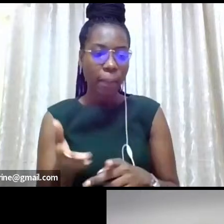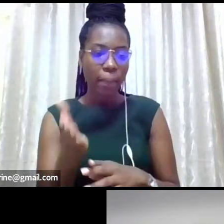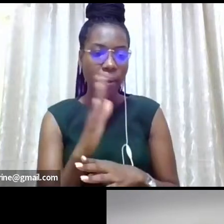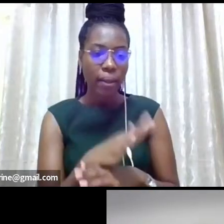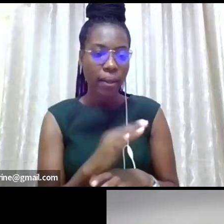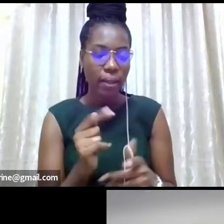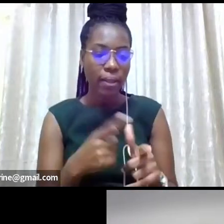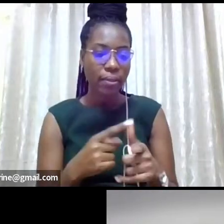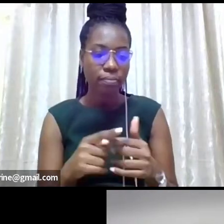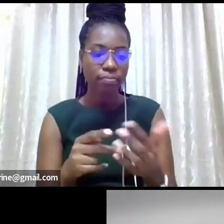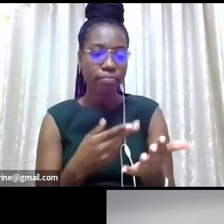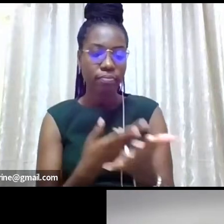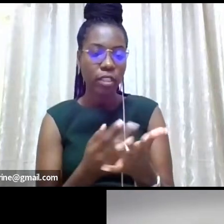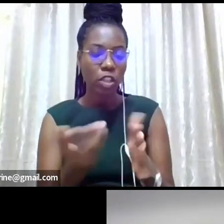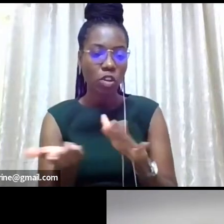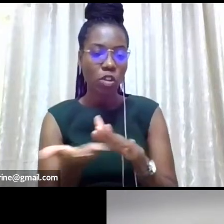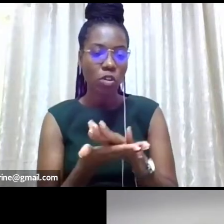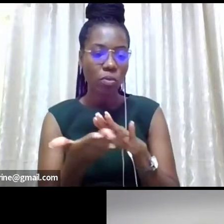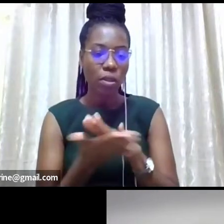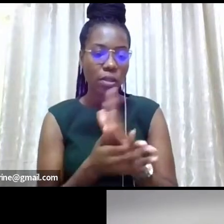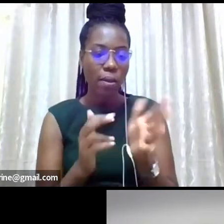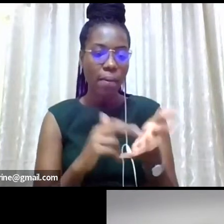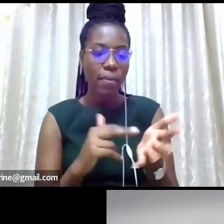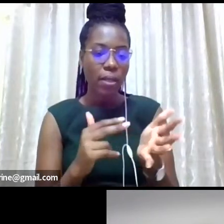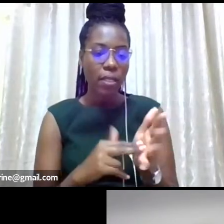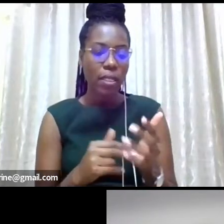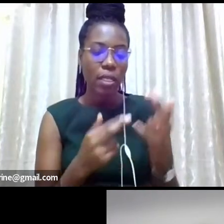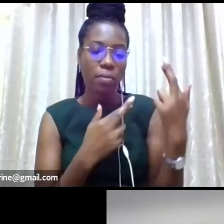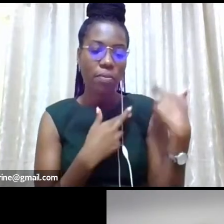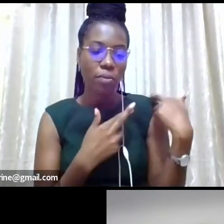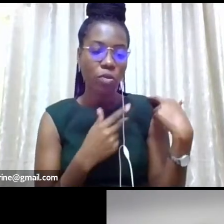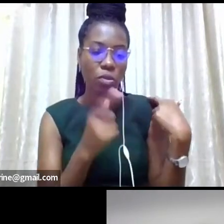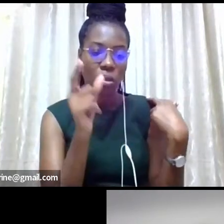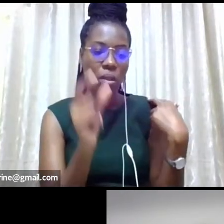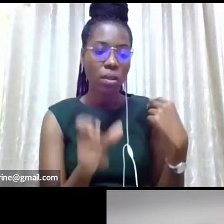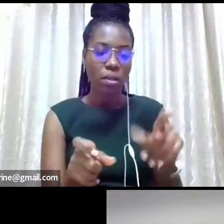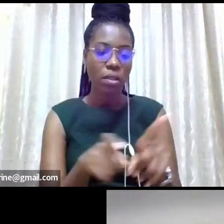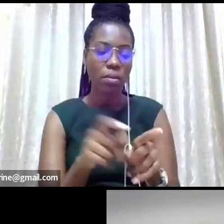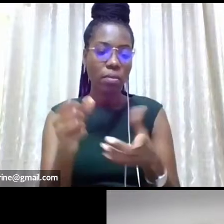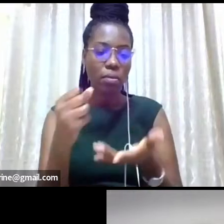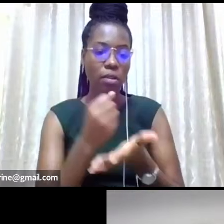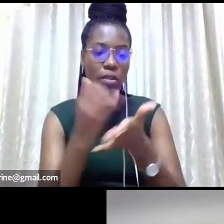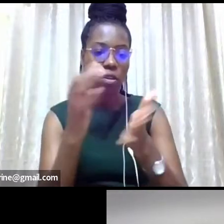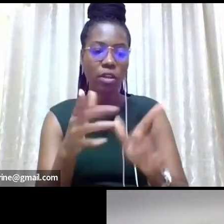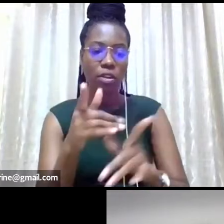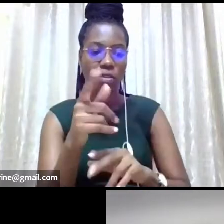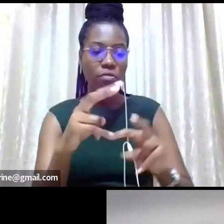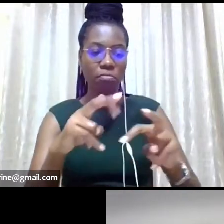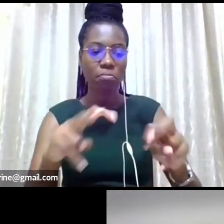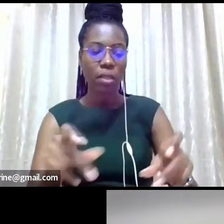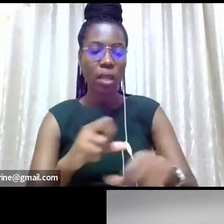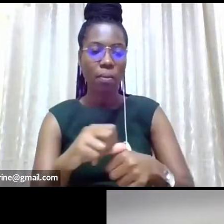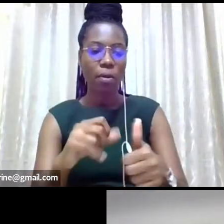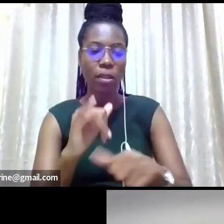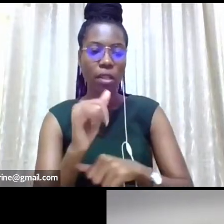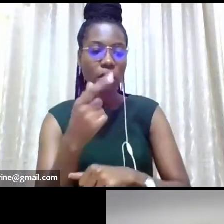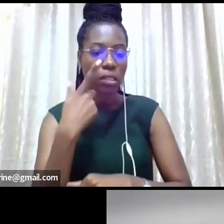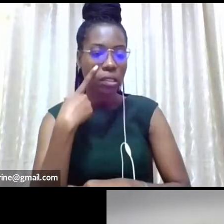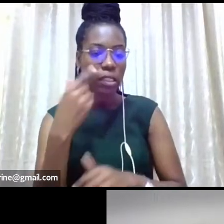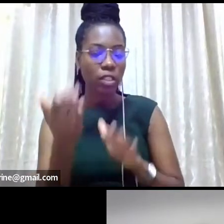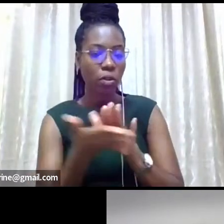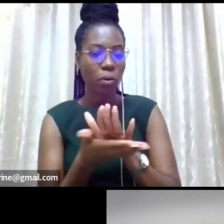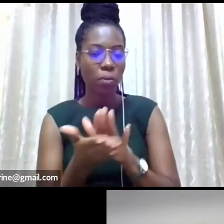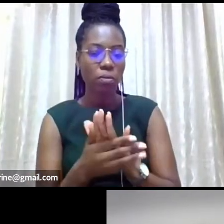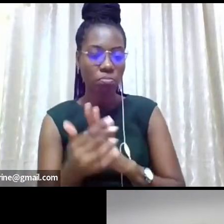with documents, it is your duty as the employer to investigate that case and make sure that first the documents are legit